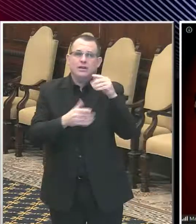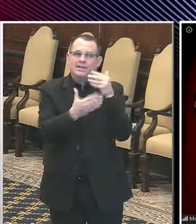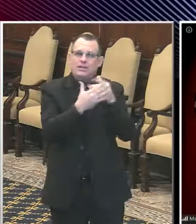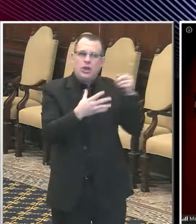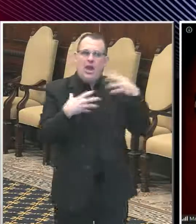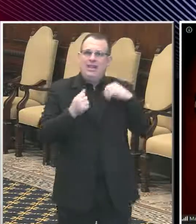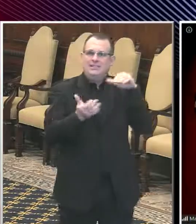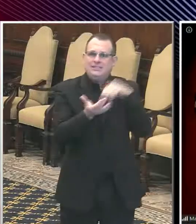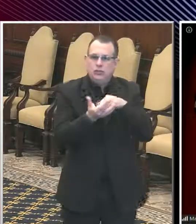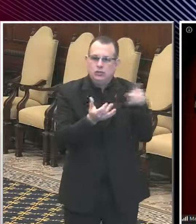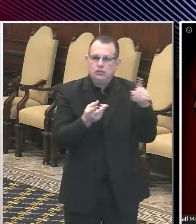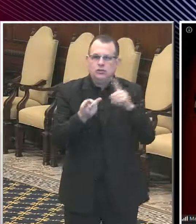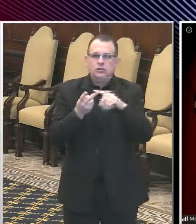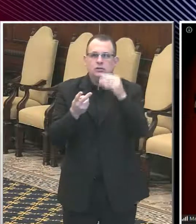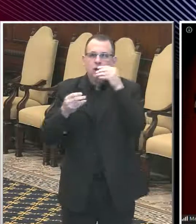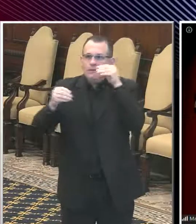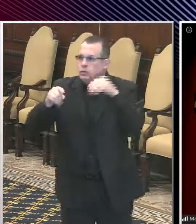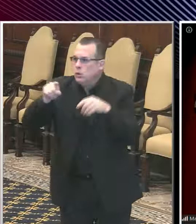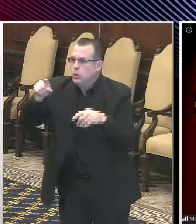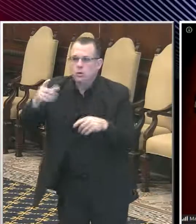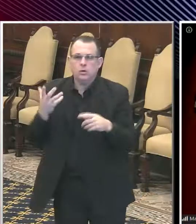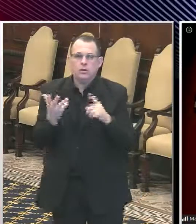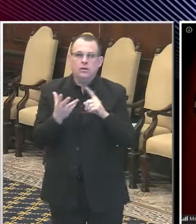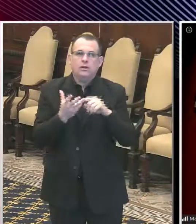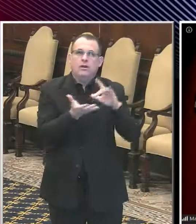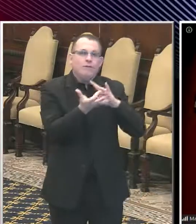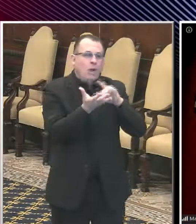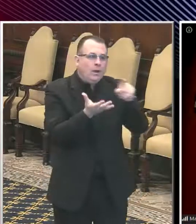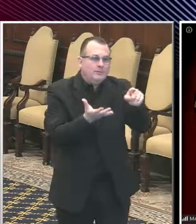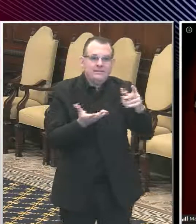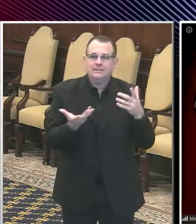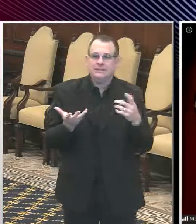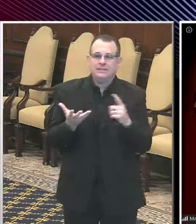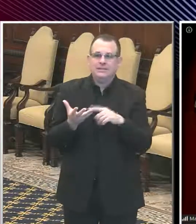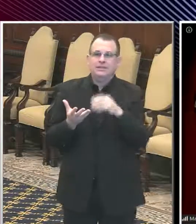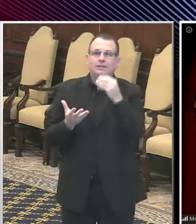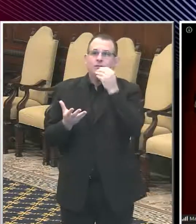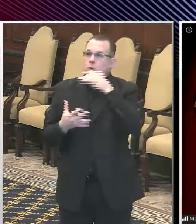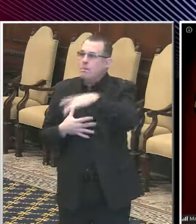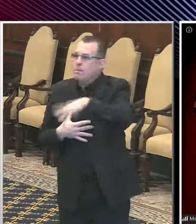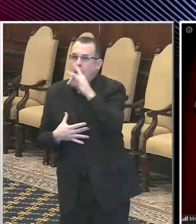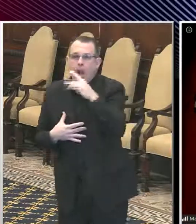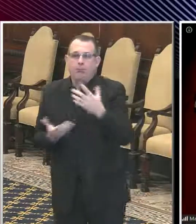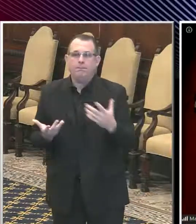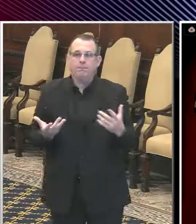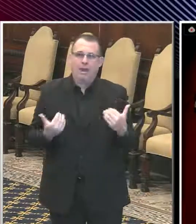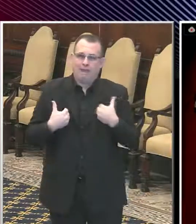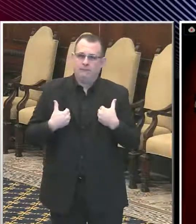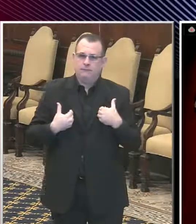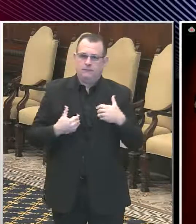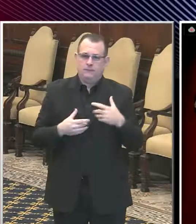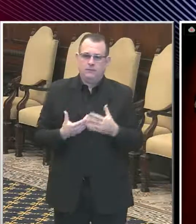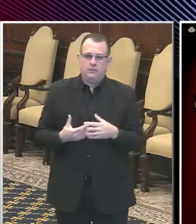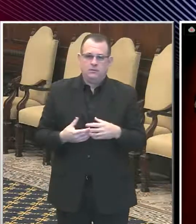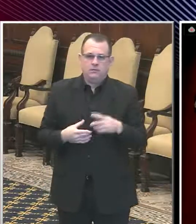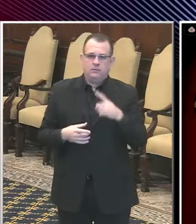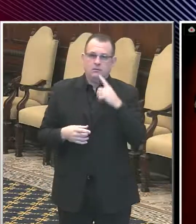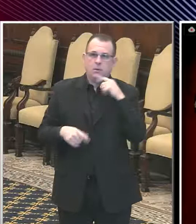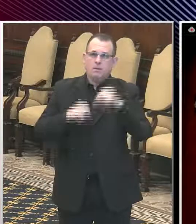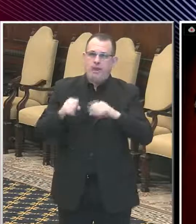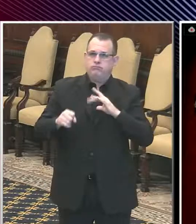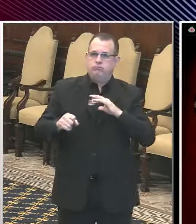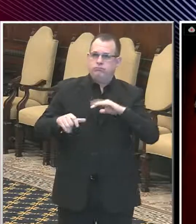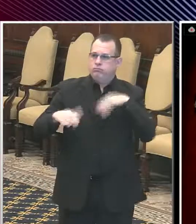pharmacies, and community food pickup sites. We know that a bike ride can be a good way to quickly get to your destination while practicing